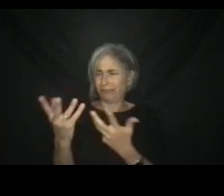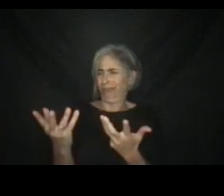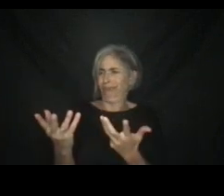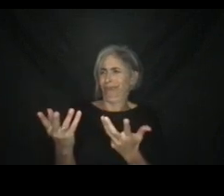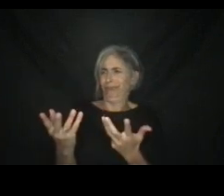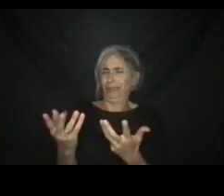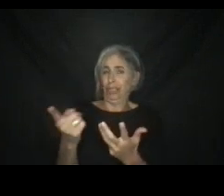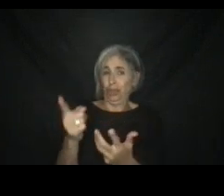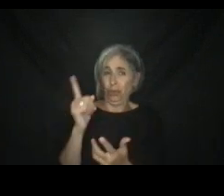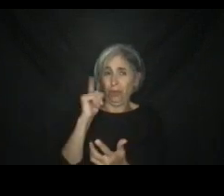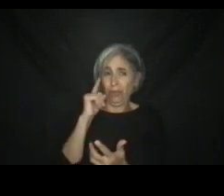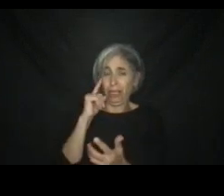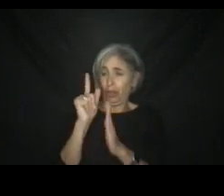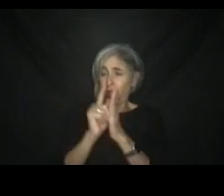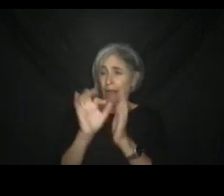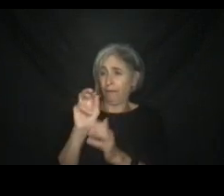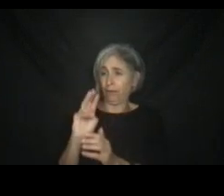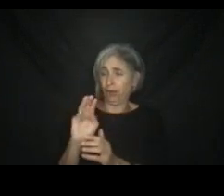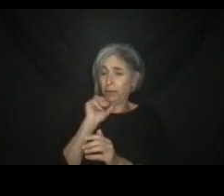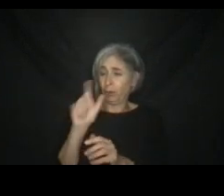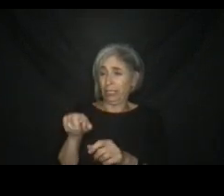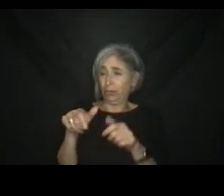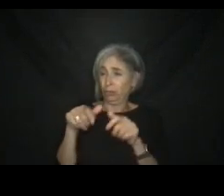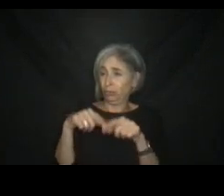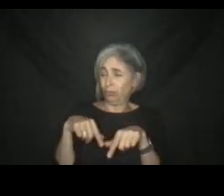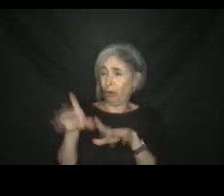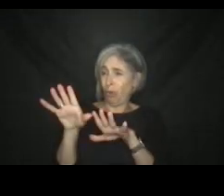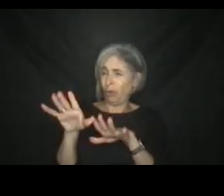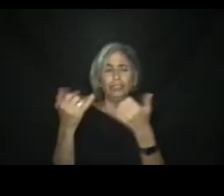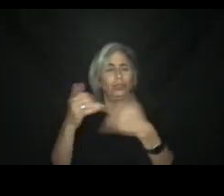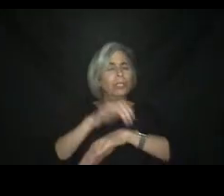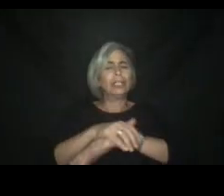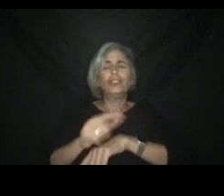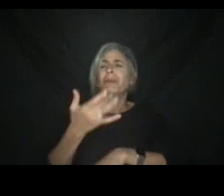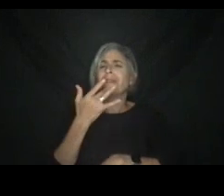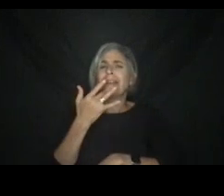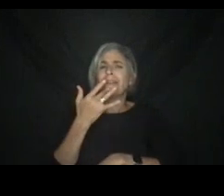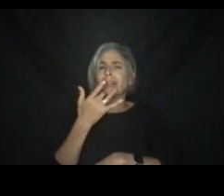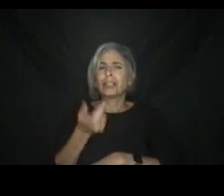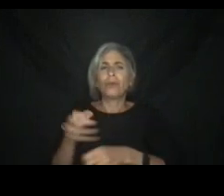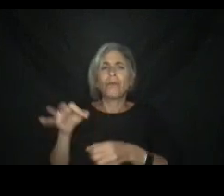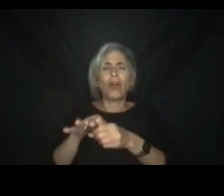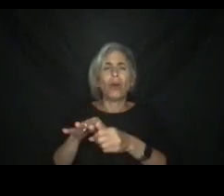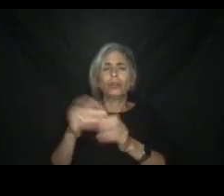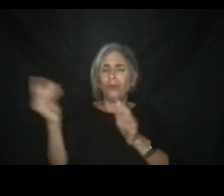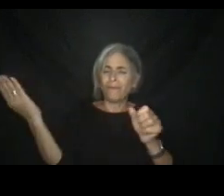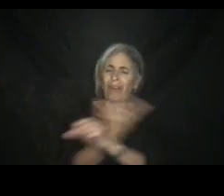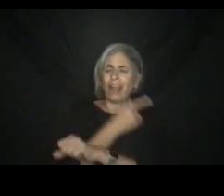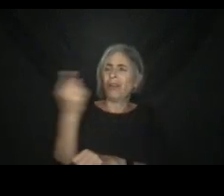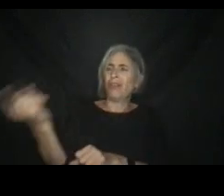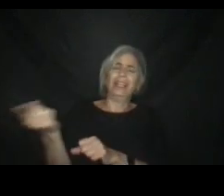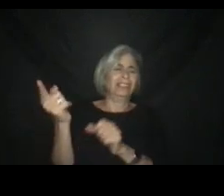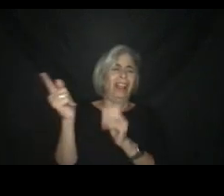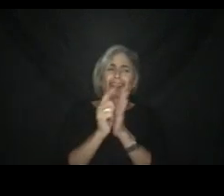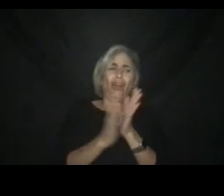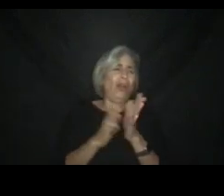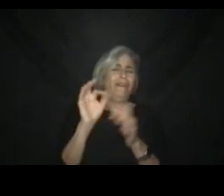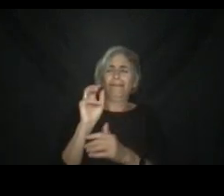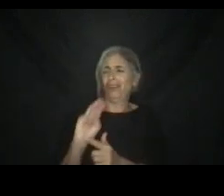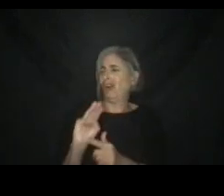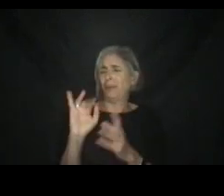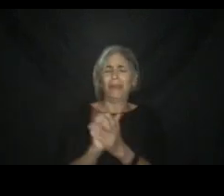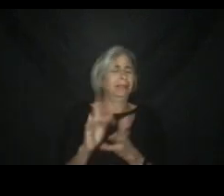And you don't think your law firm needs to go? You know, do me a favor. Tonight, would you at least take a vote to get rid of this whatever this firm is that's